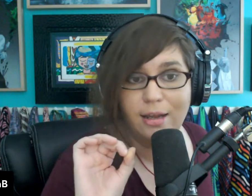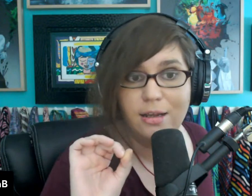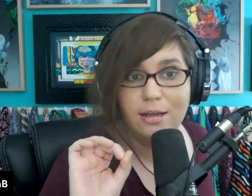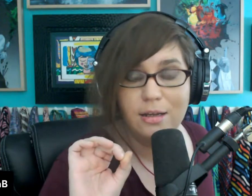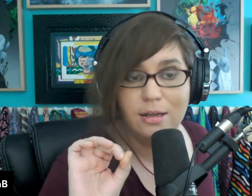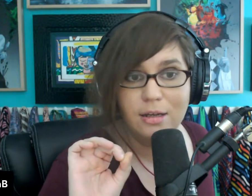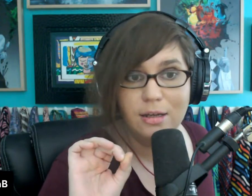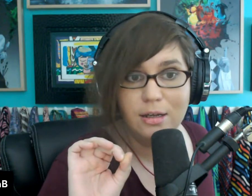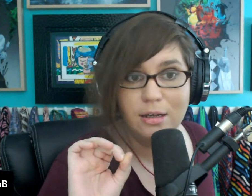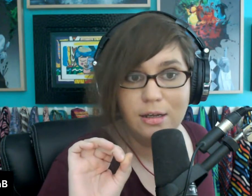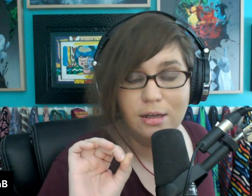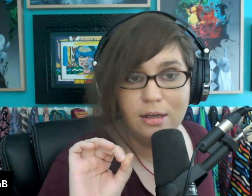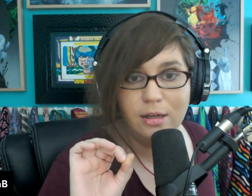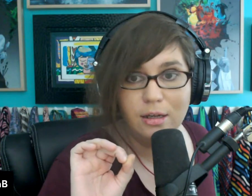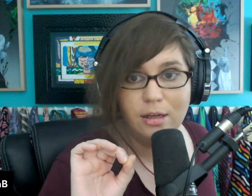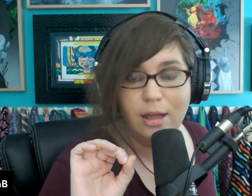listen